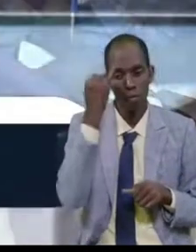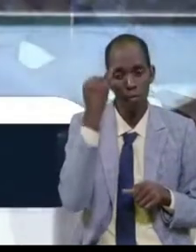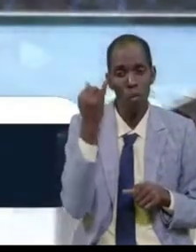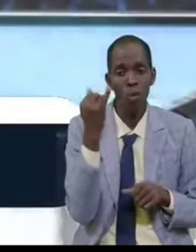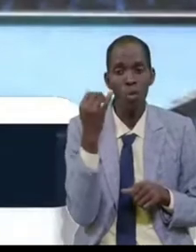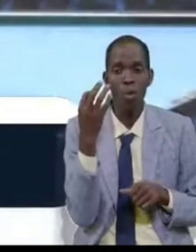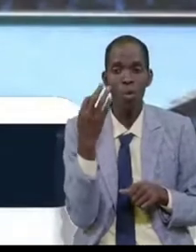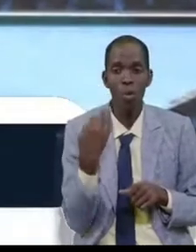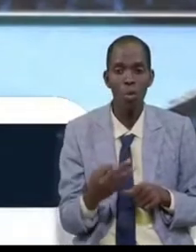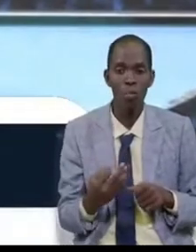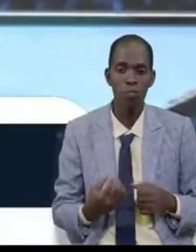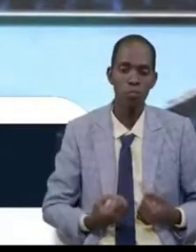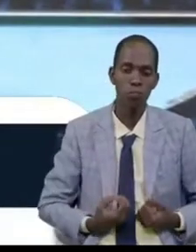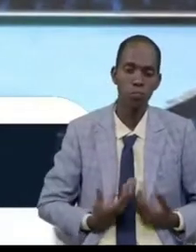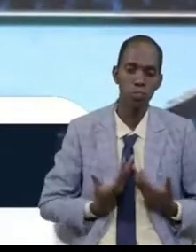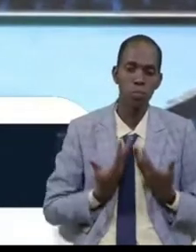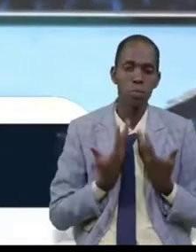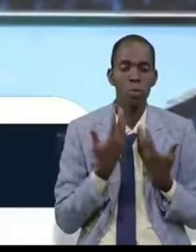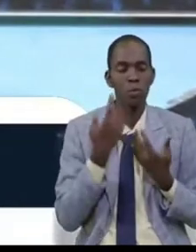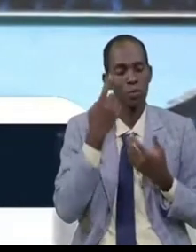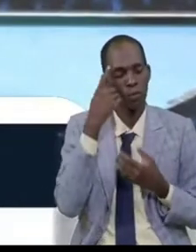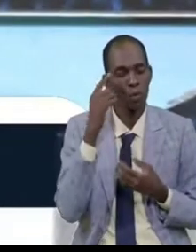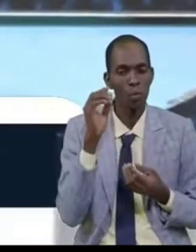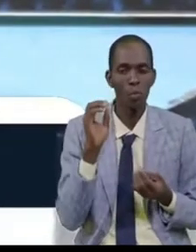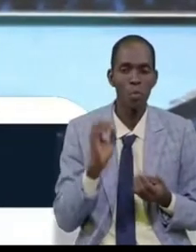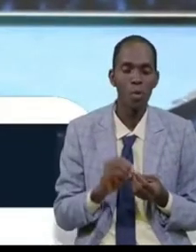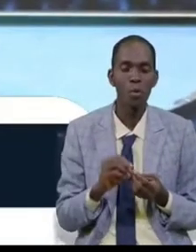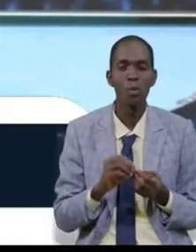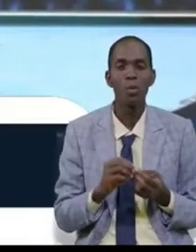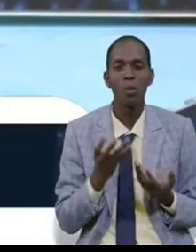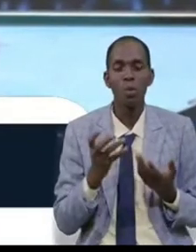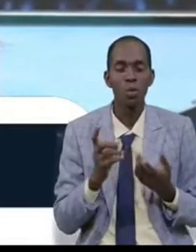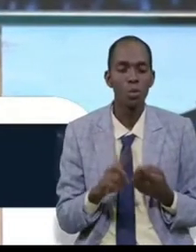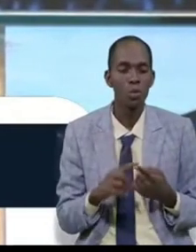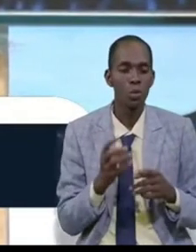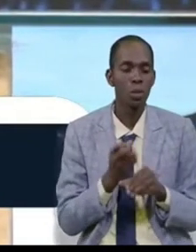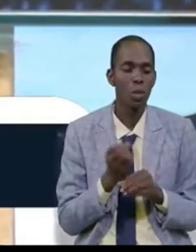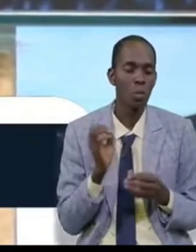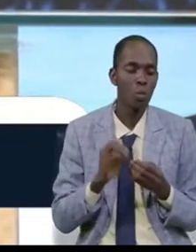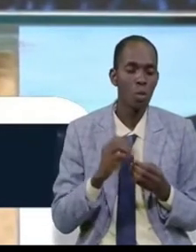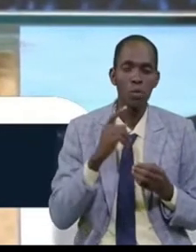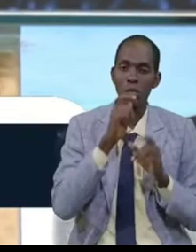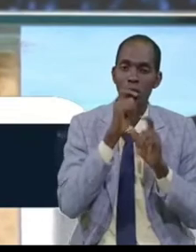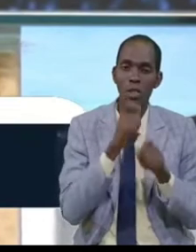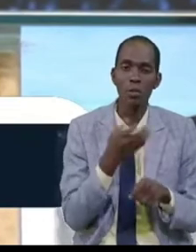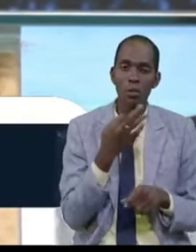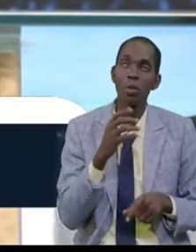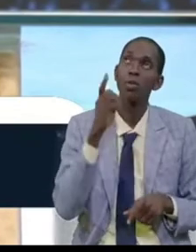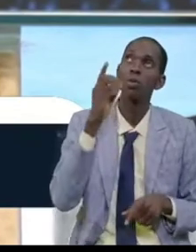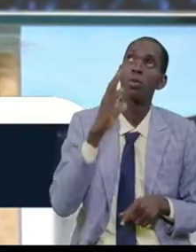want more of the grace of God, more of the gift of God, and more of